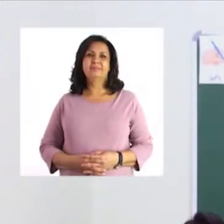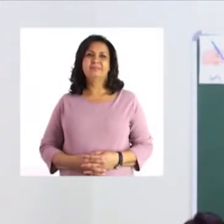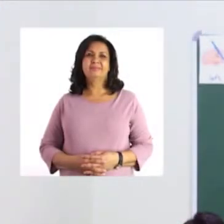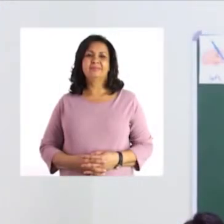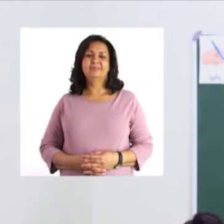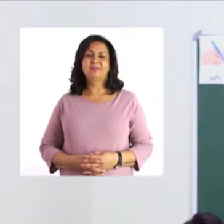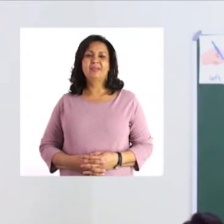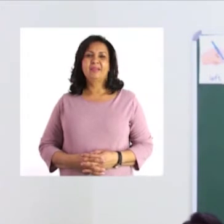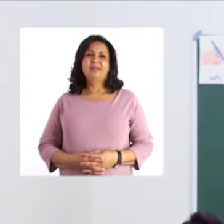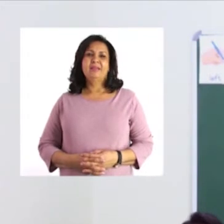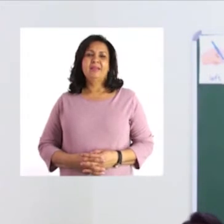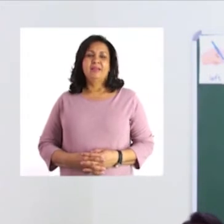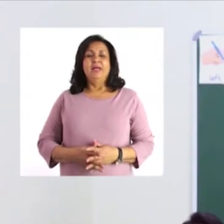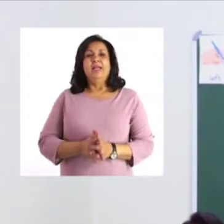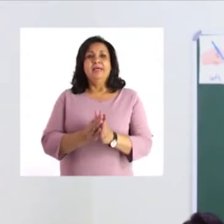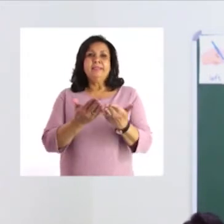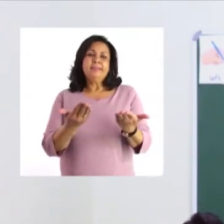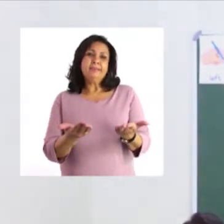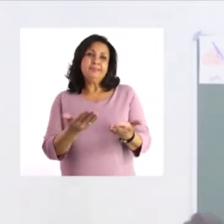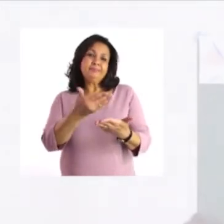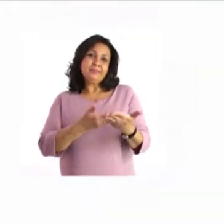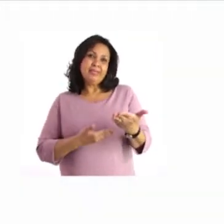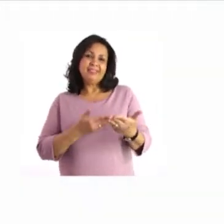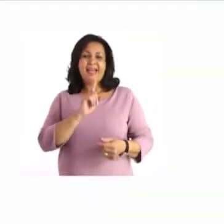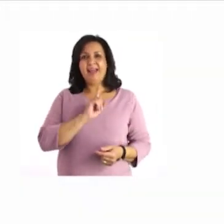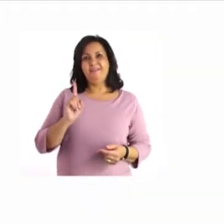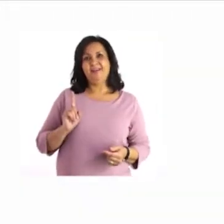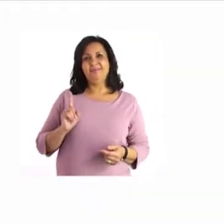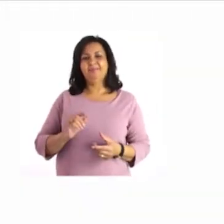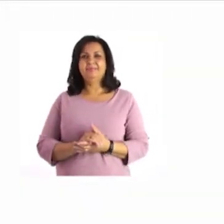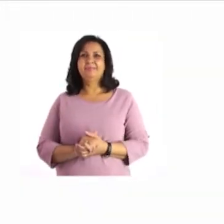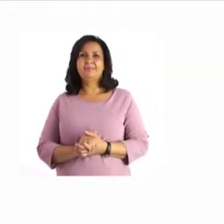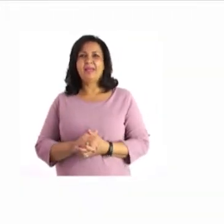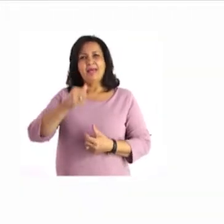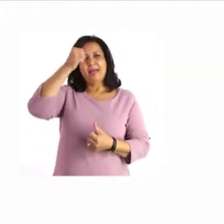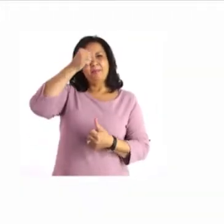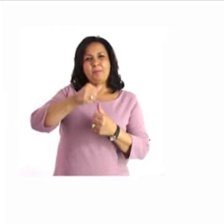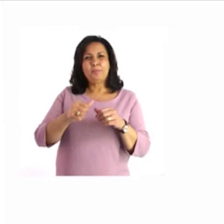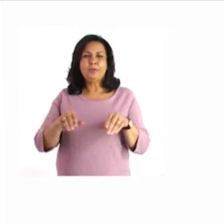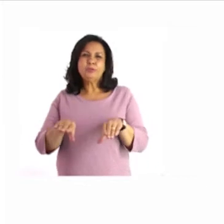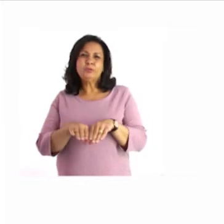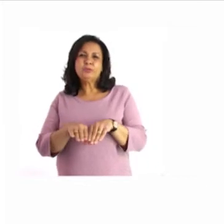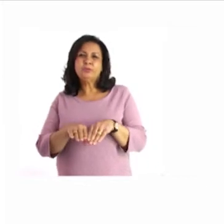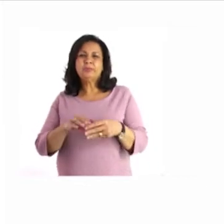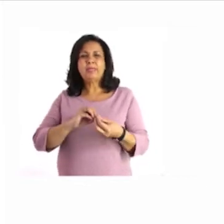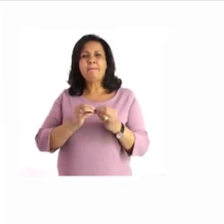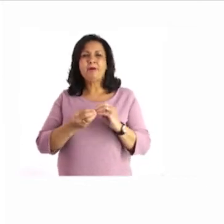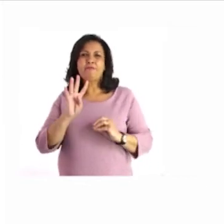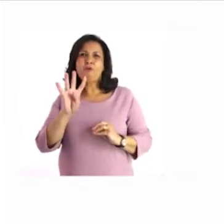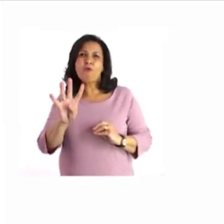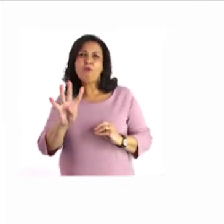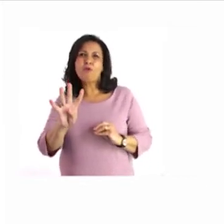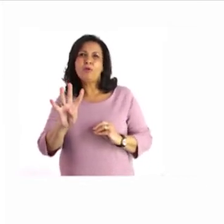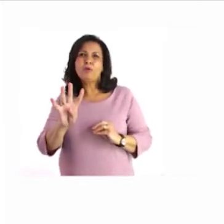Well, friends, let's turn to page 11. Remember, we did number 4, and now I